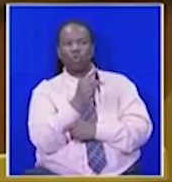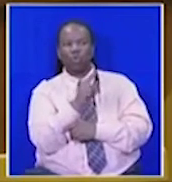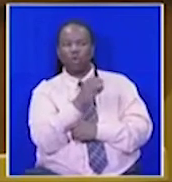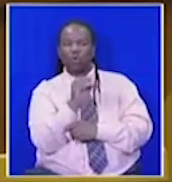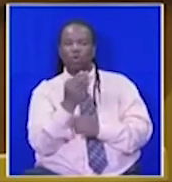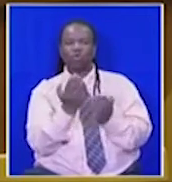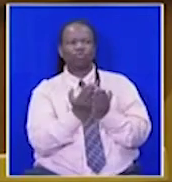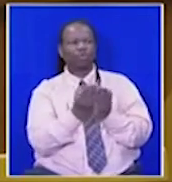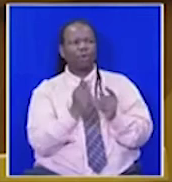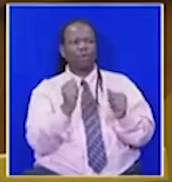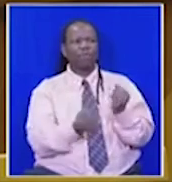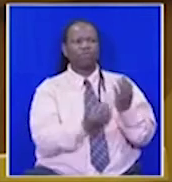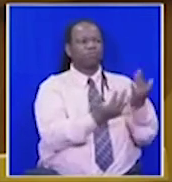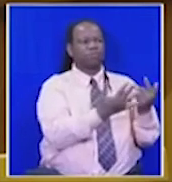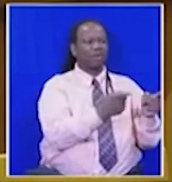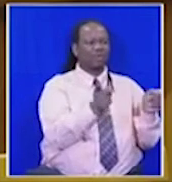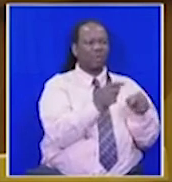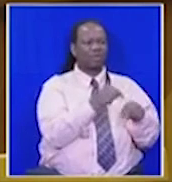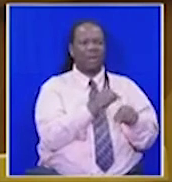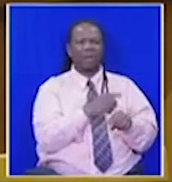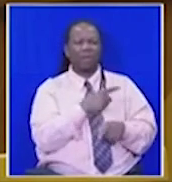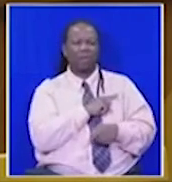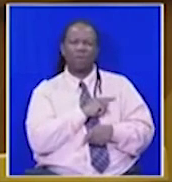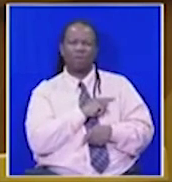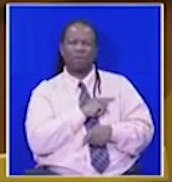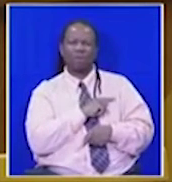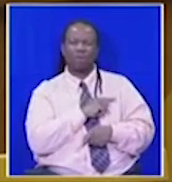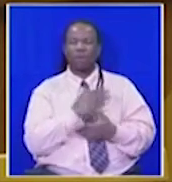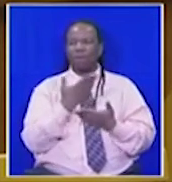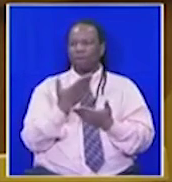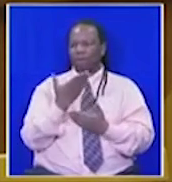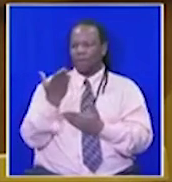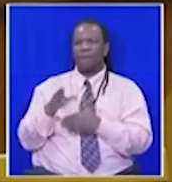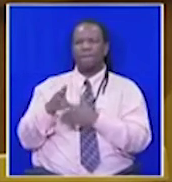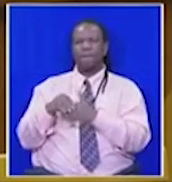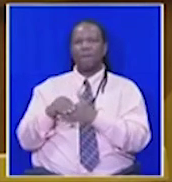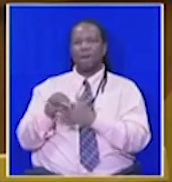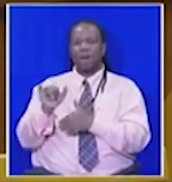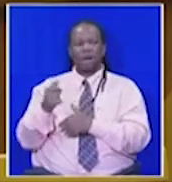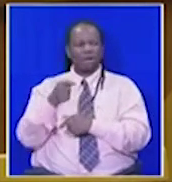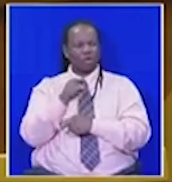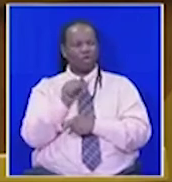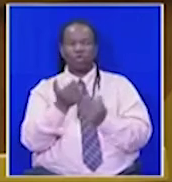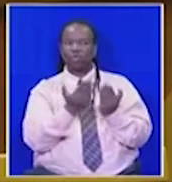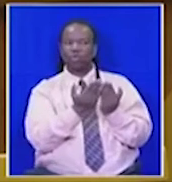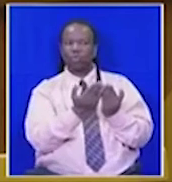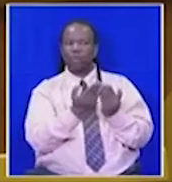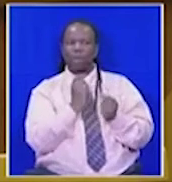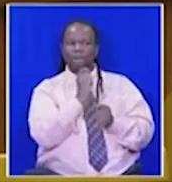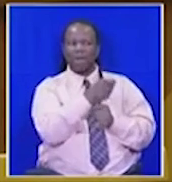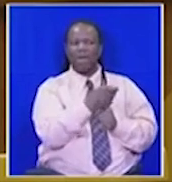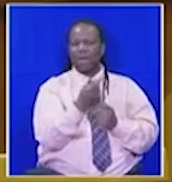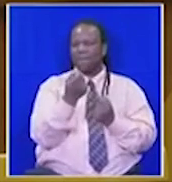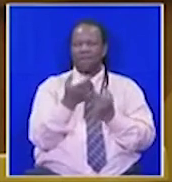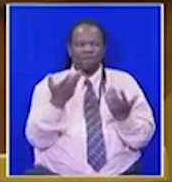short period of time. And all of us must ask some tough questions about who is going to pay for these schools and where is that money actually going